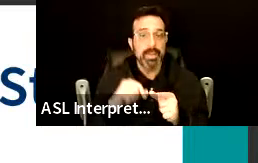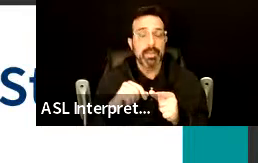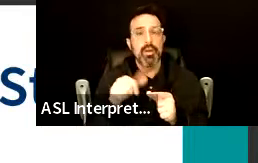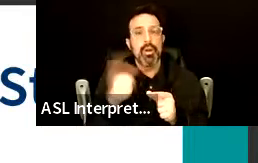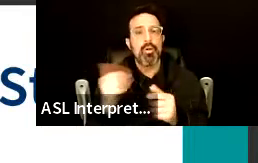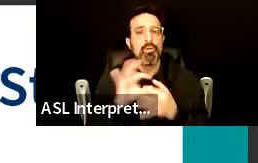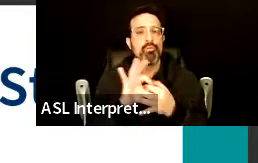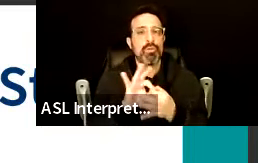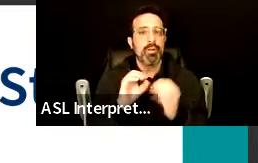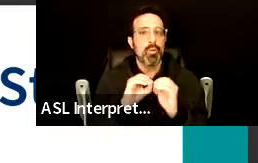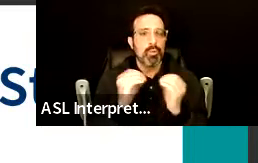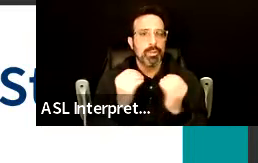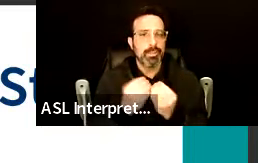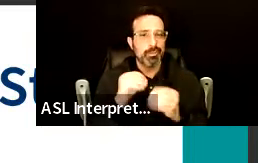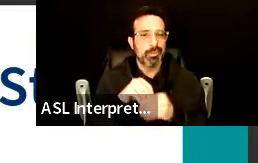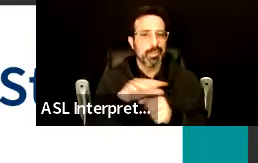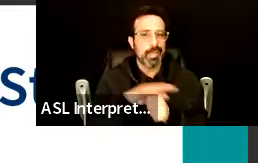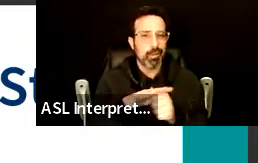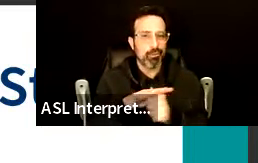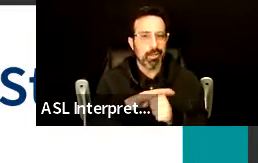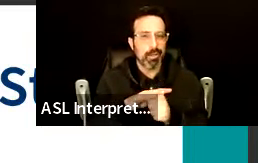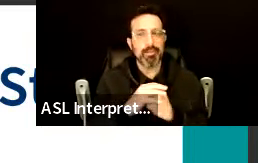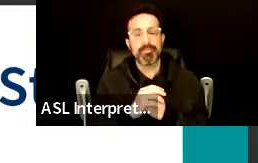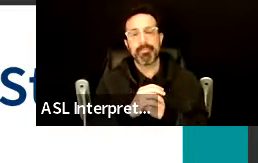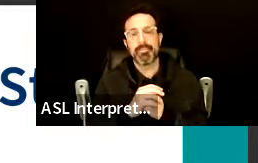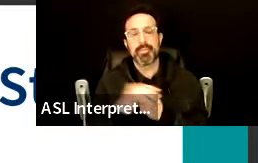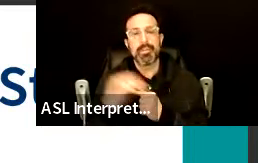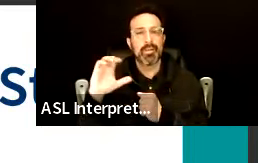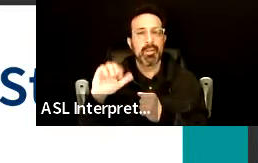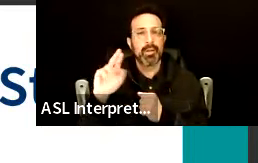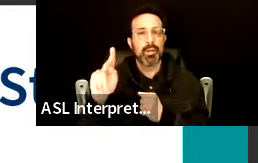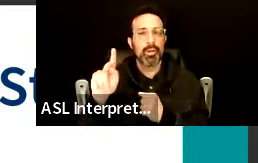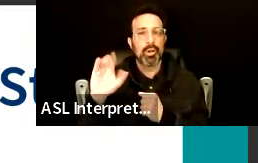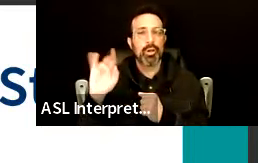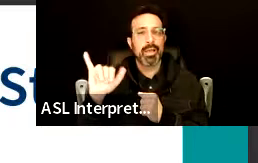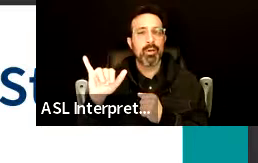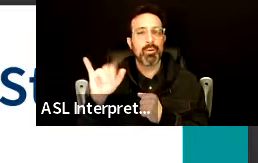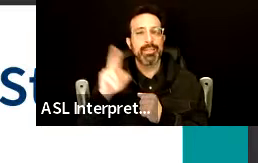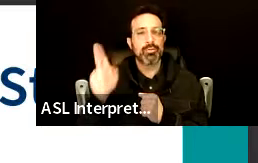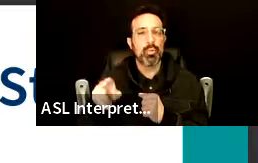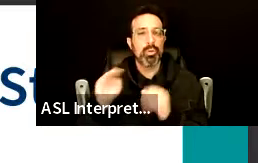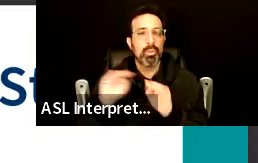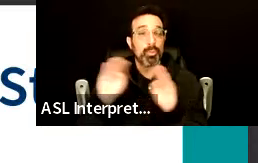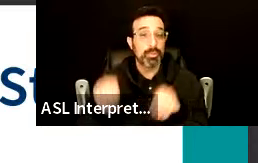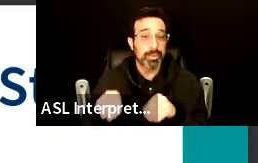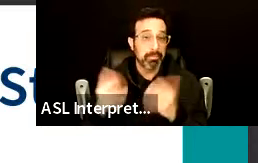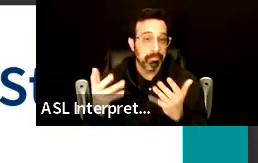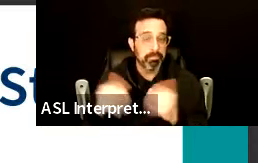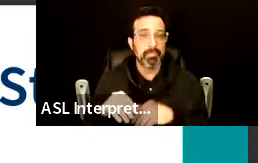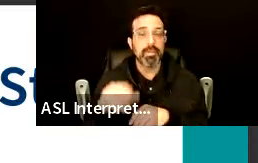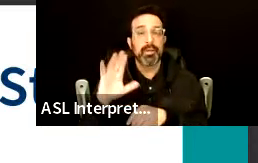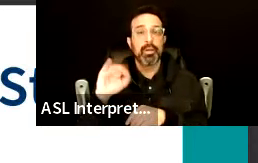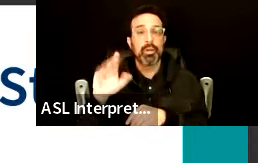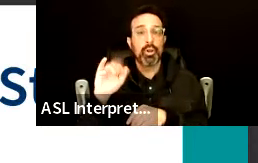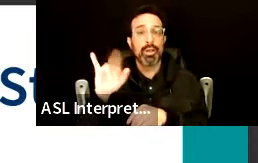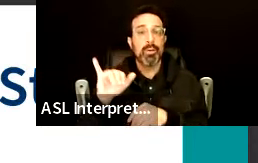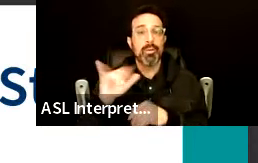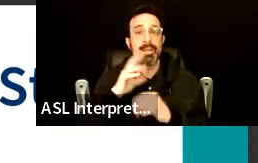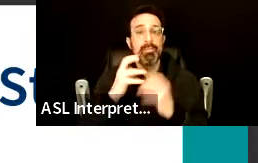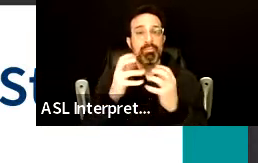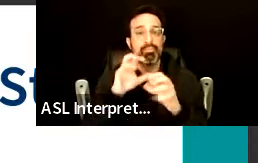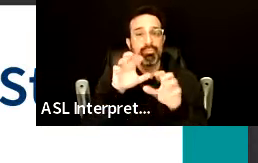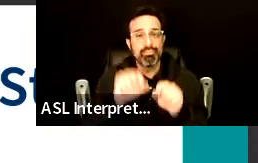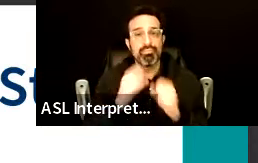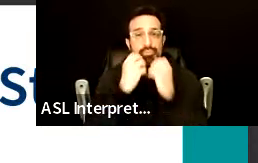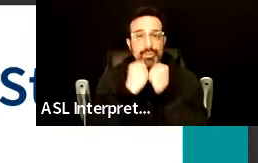related organizations in the area, such as the Clark County Historical Museum, for example, the Clark County Historic Preservation Commission, the